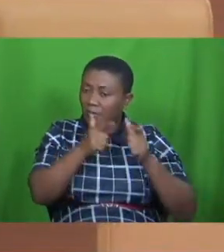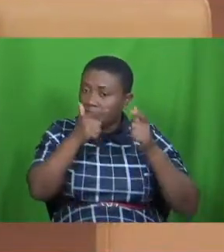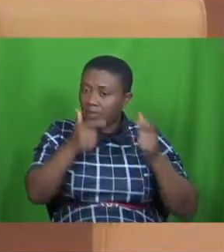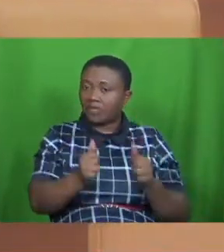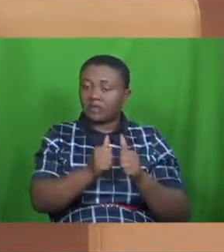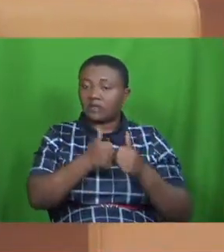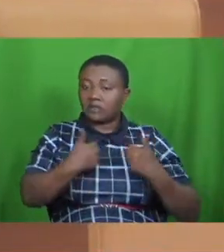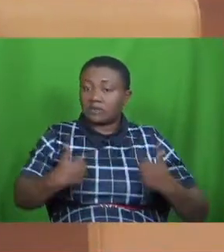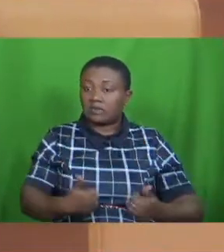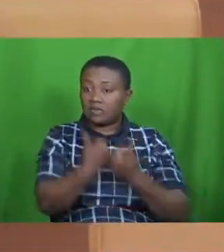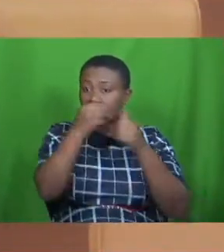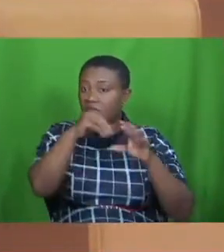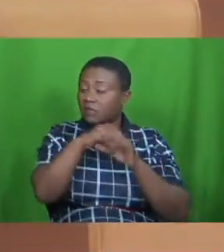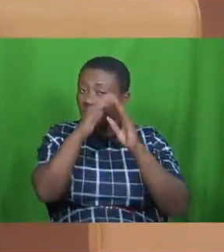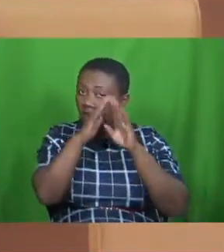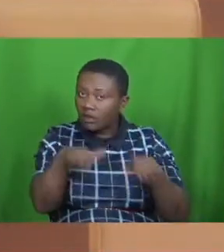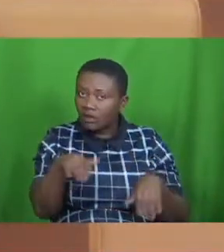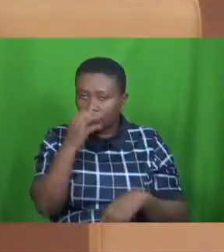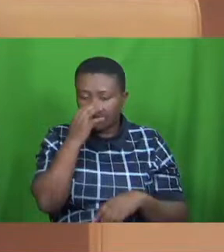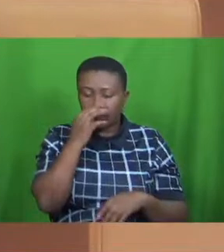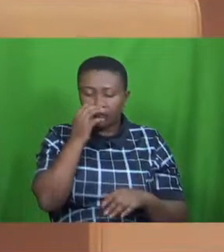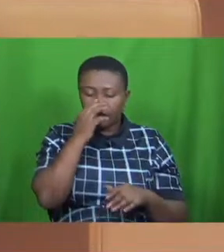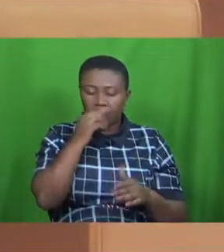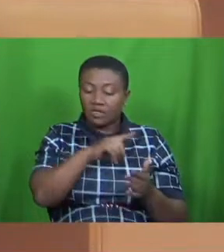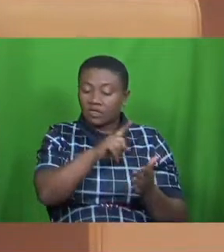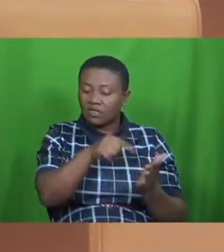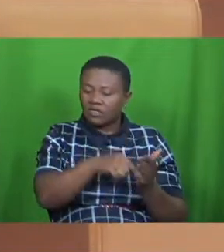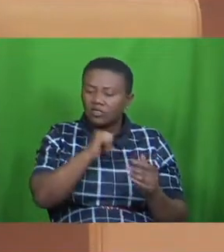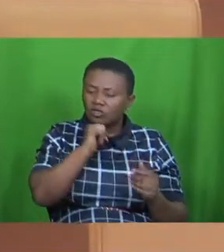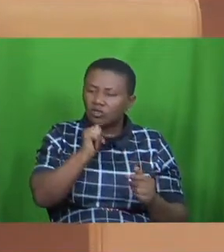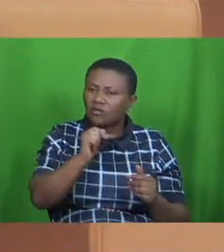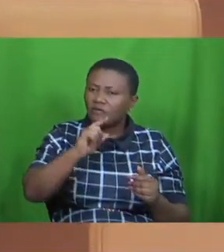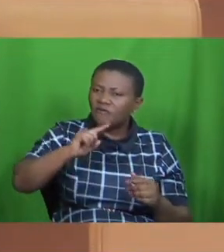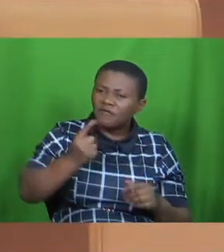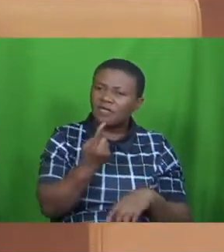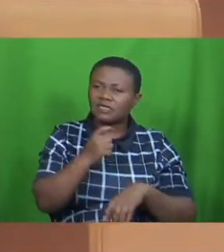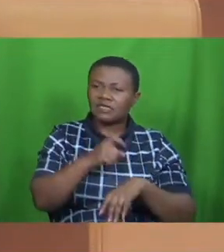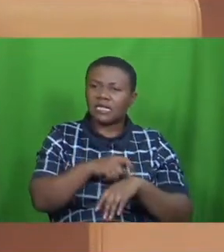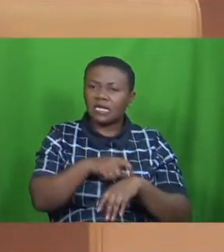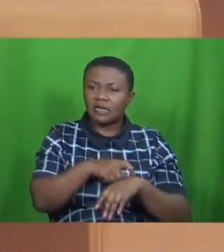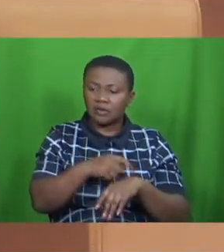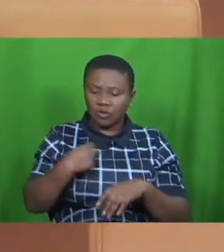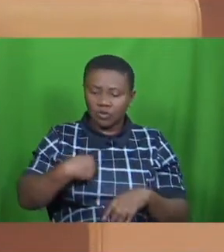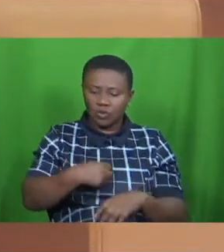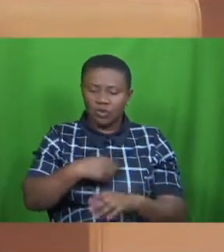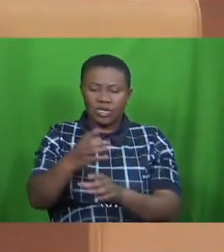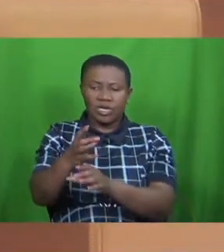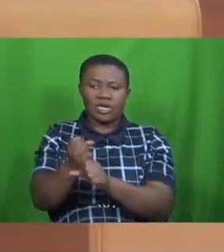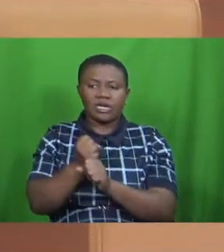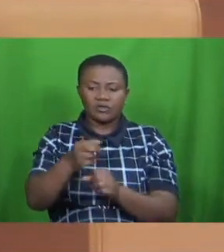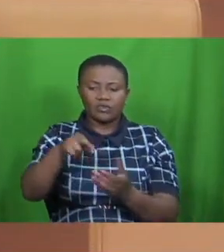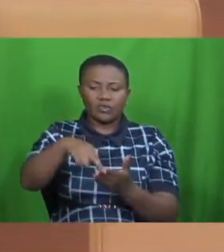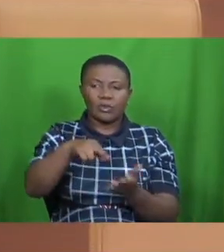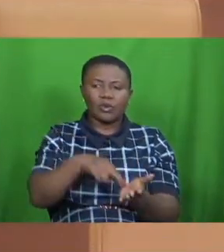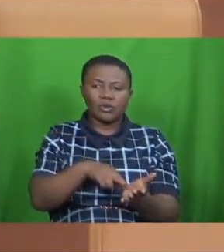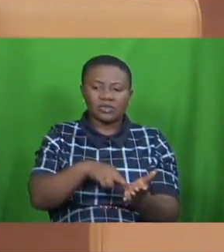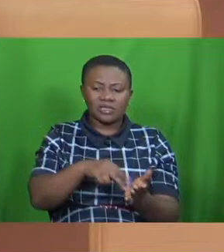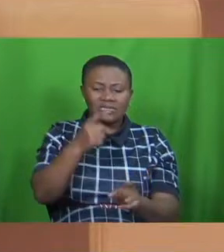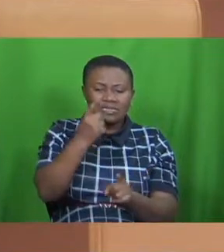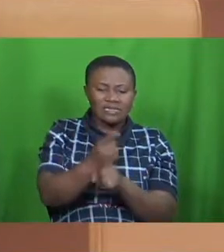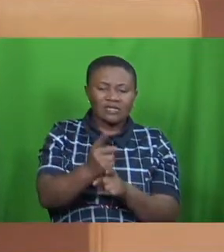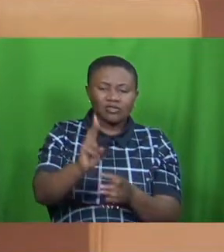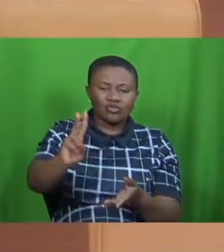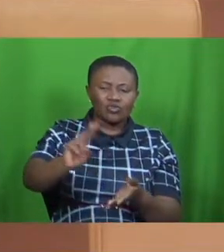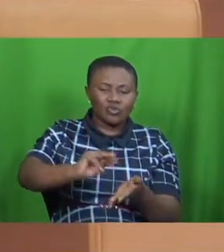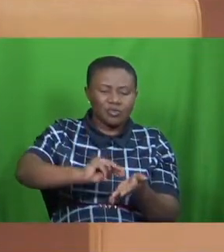House. This is not the first time that we've been given a report in just about 2 minutes, and we are being asked